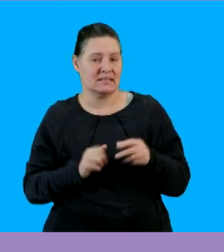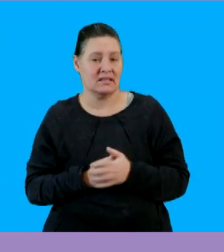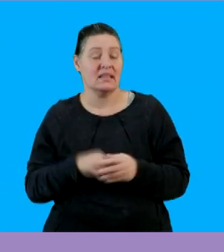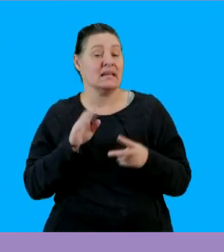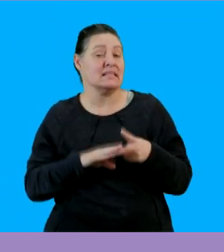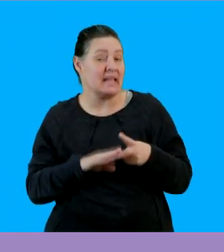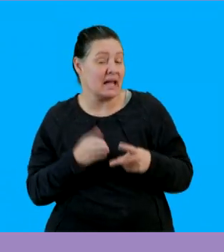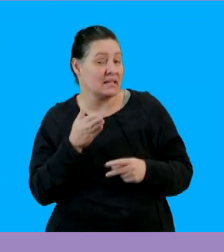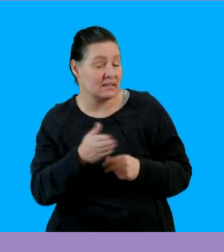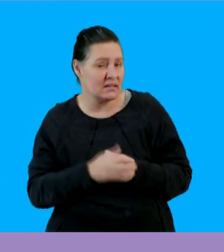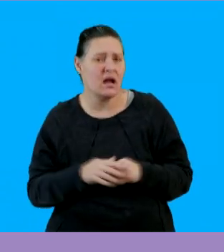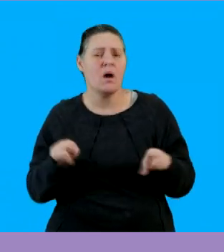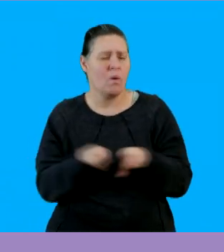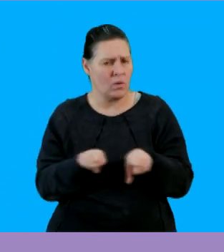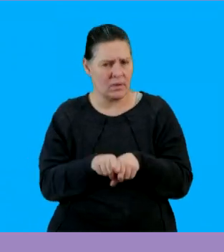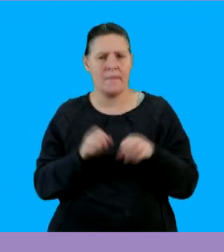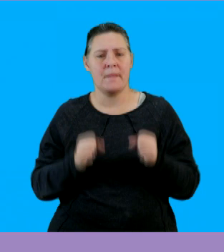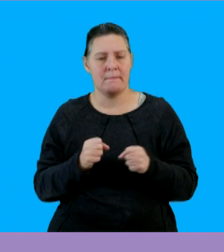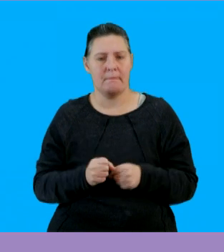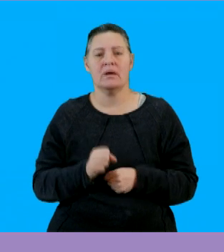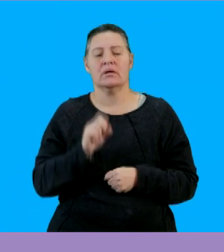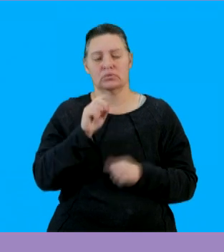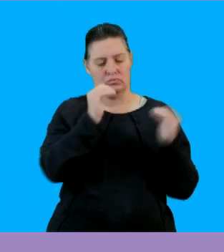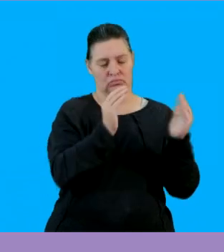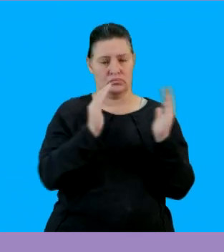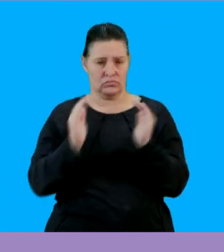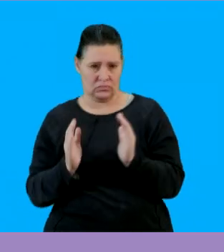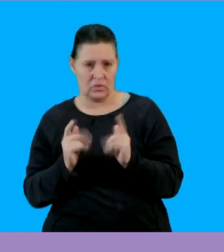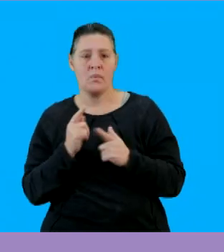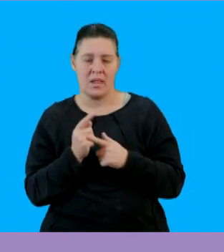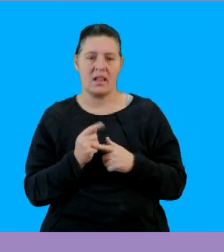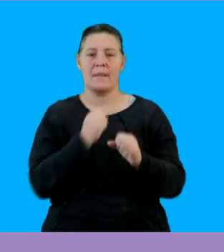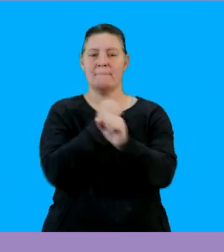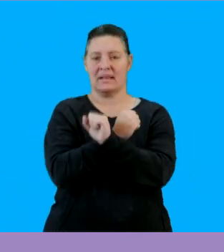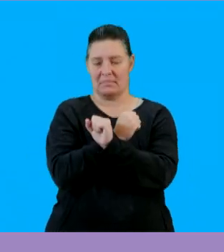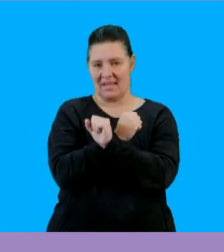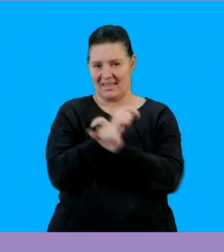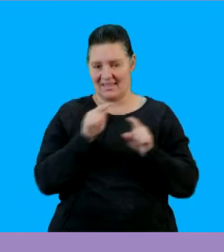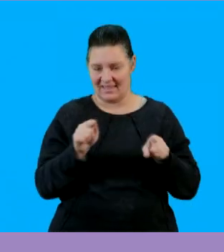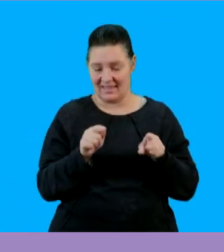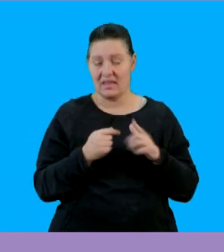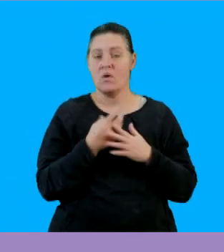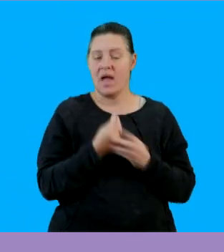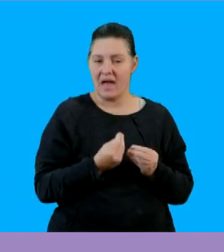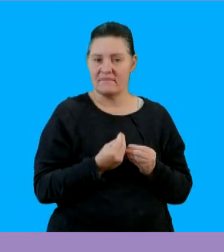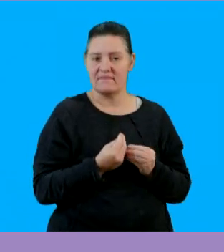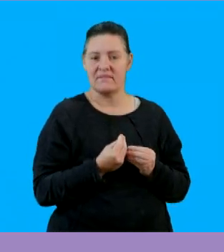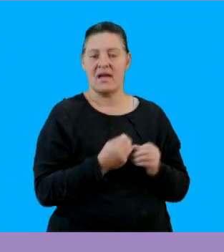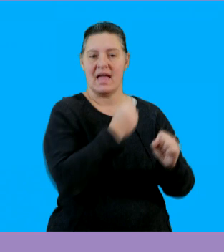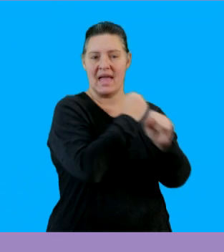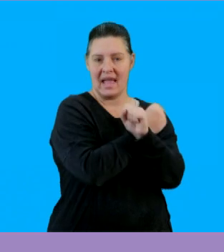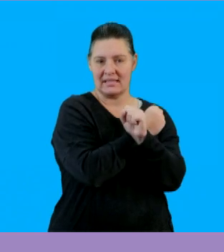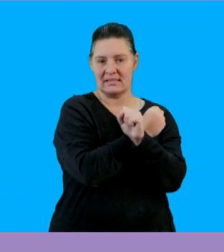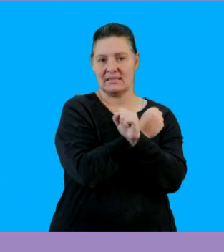second one. Now the second one here, also still two binomials, and then we're just going to multiply them there. We have there